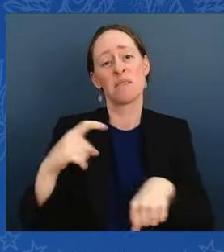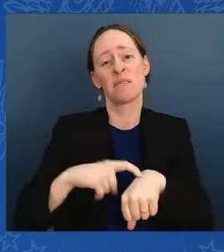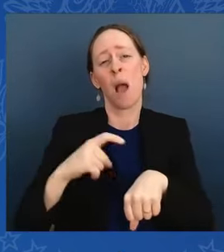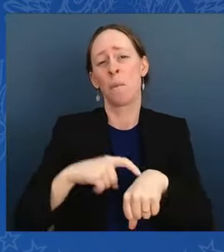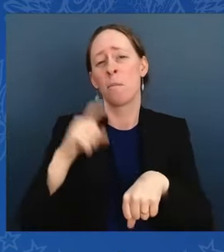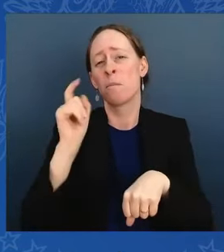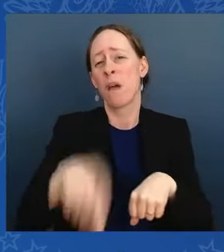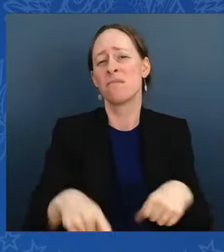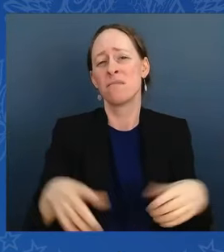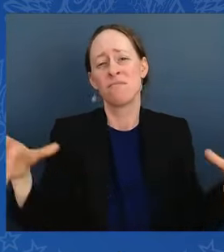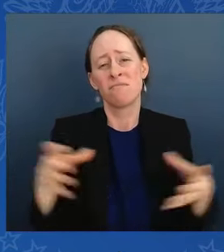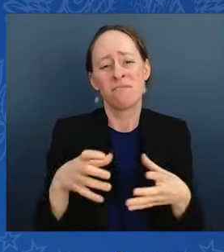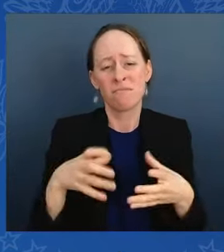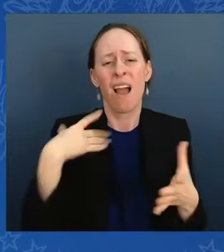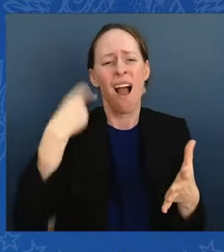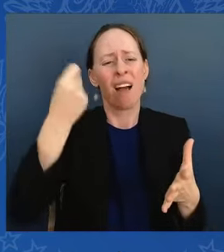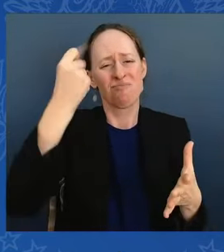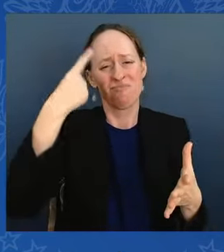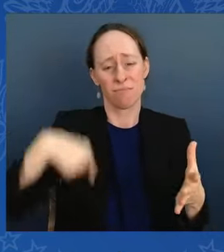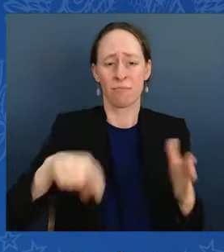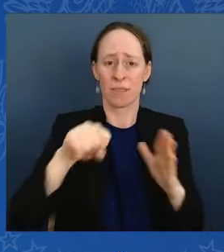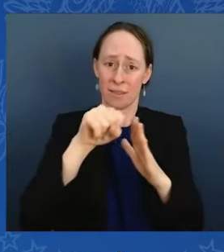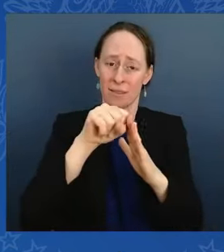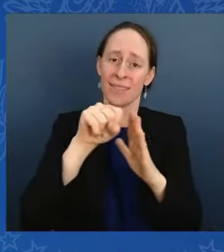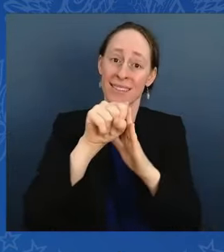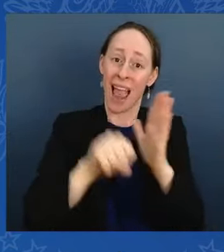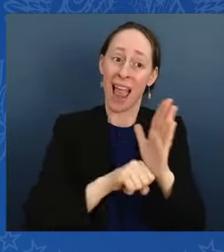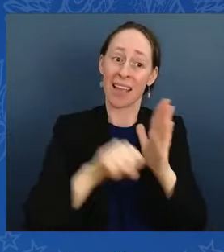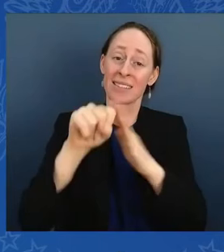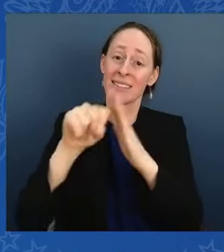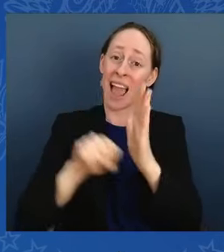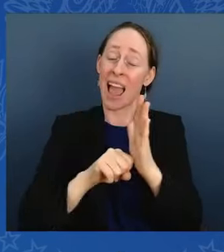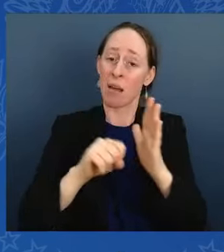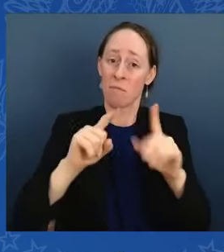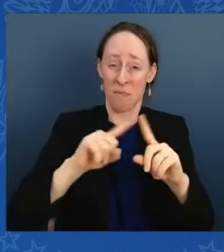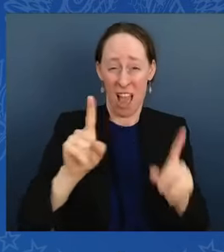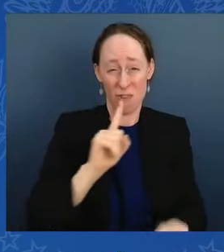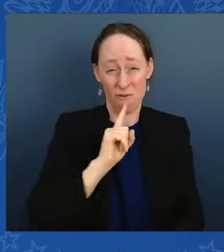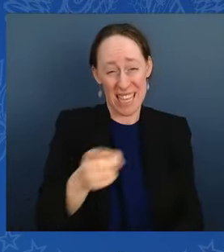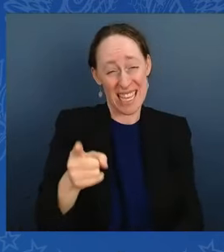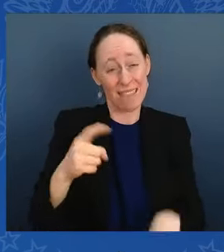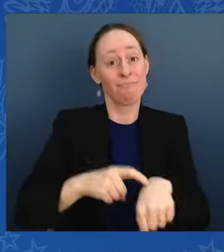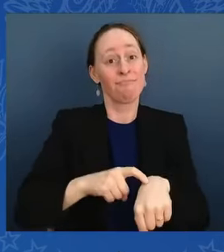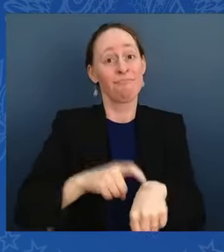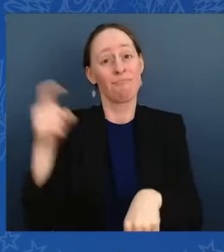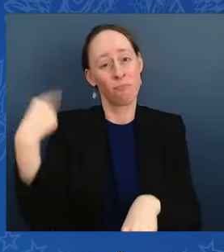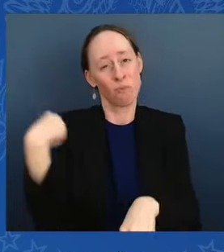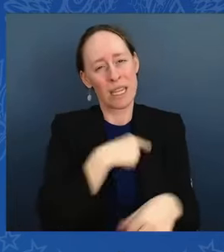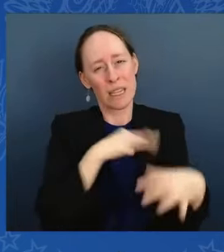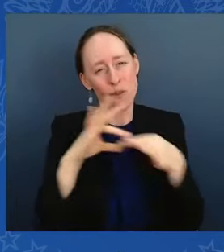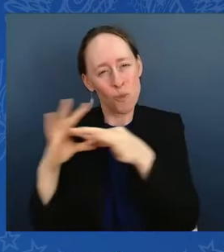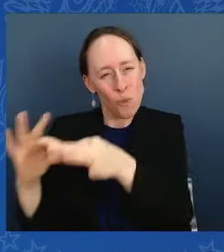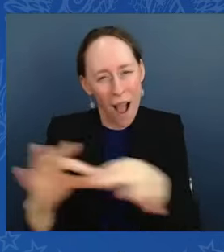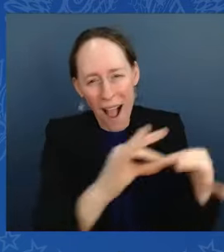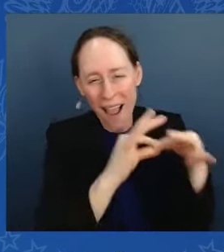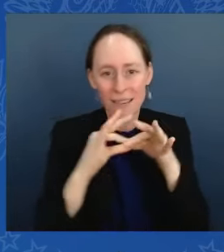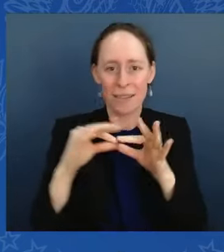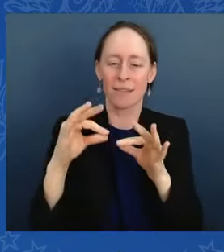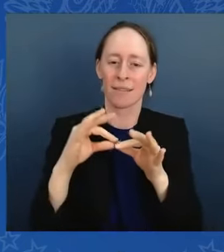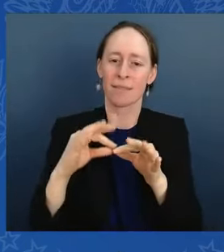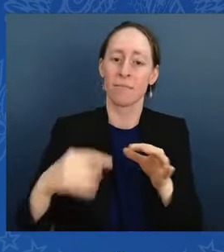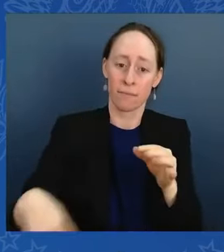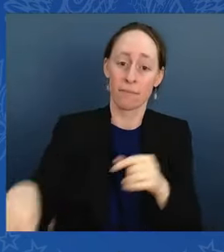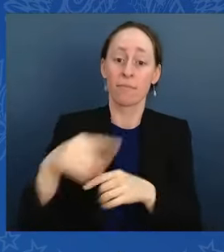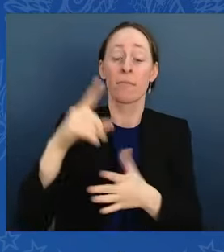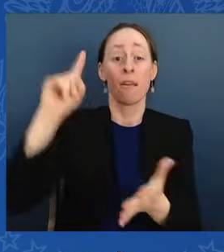America. I want to thank Governor Kemp, who I spoke with again this morning, and Senator Warnock is behind me, Senator